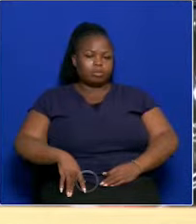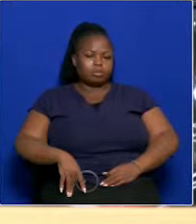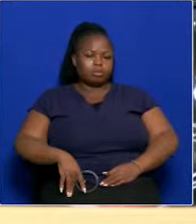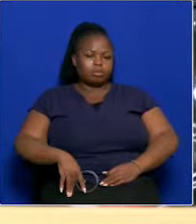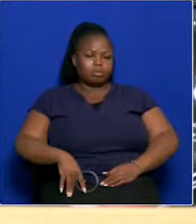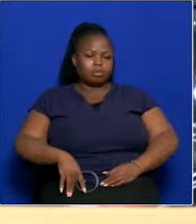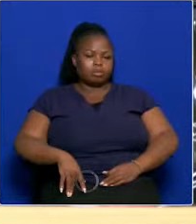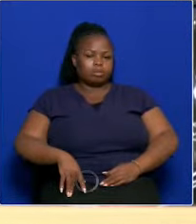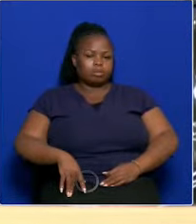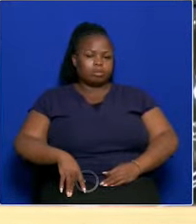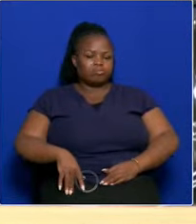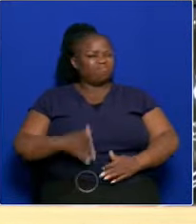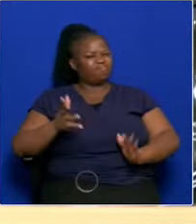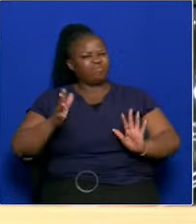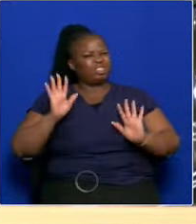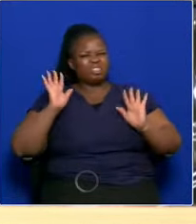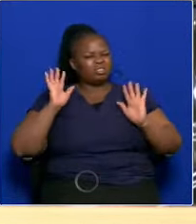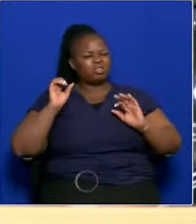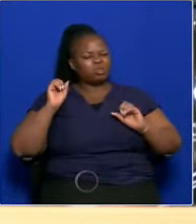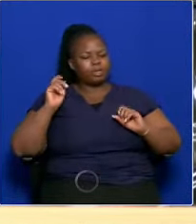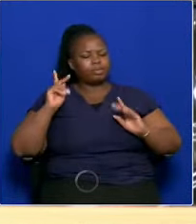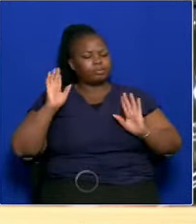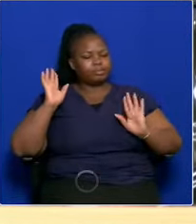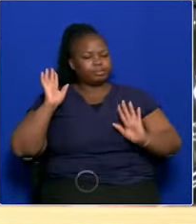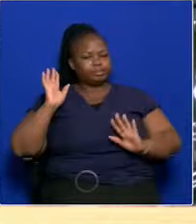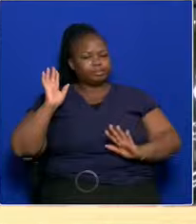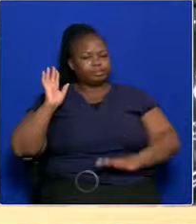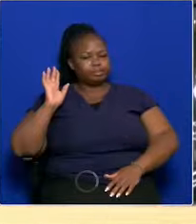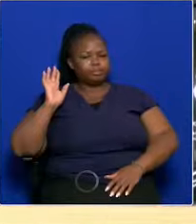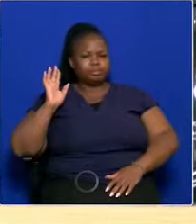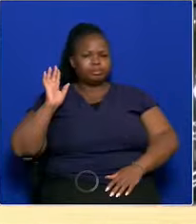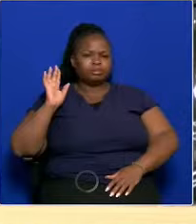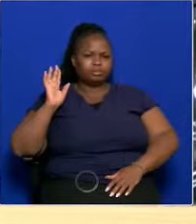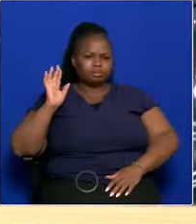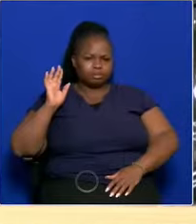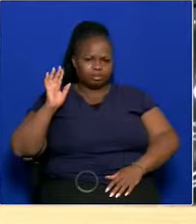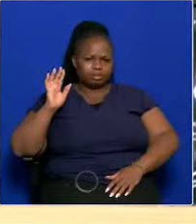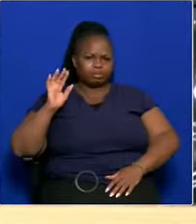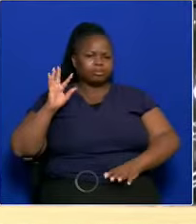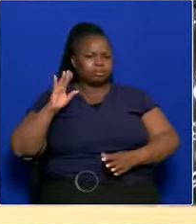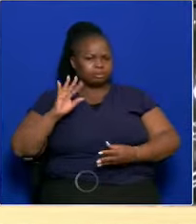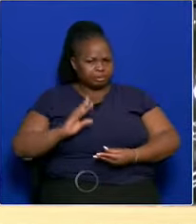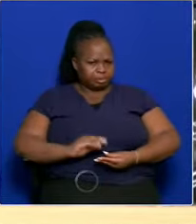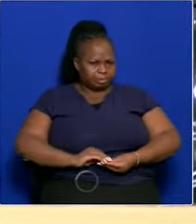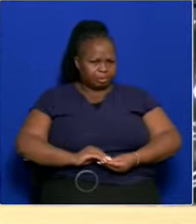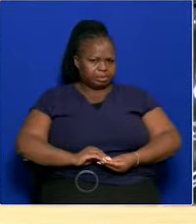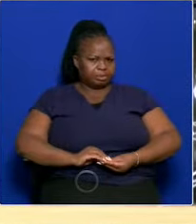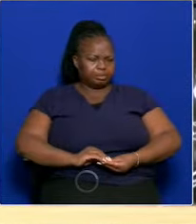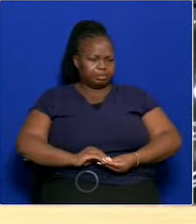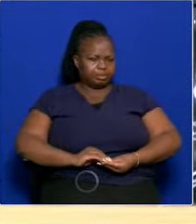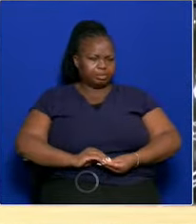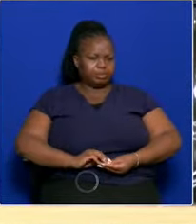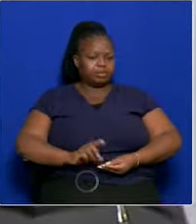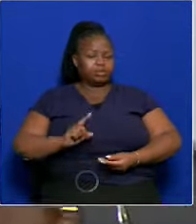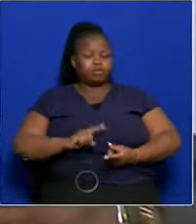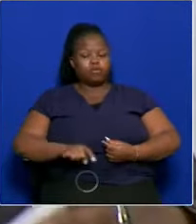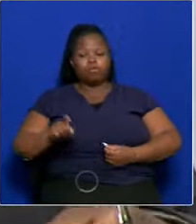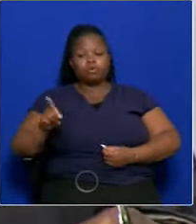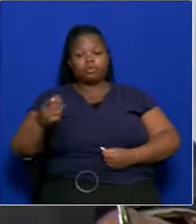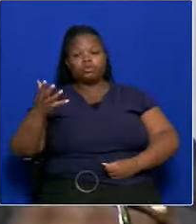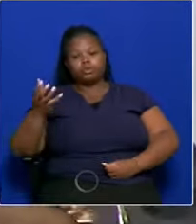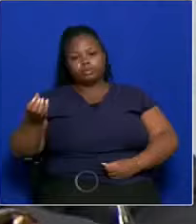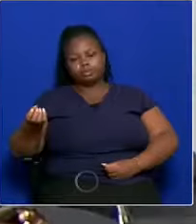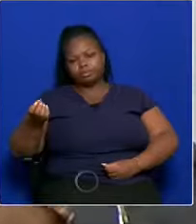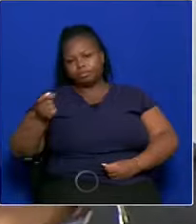It's okay, General, you can I can give us a complete breakdown, I but can just give on you what you yes. have. Because some of the things,